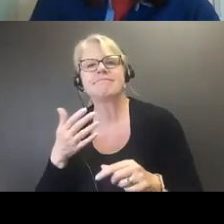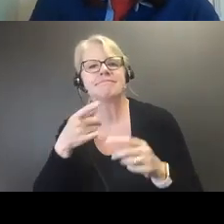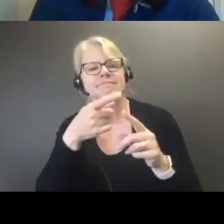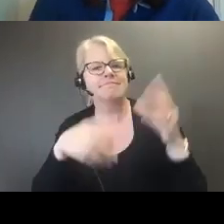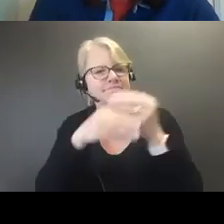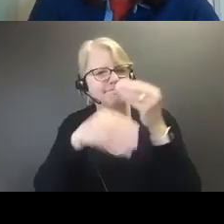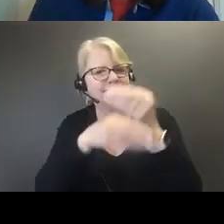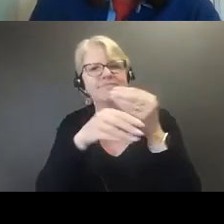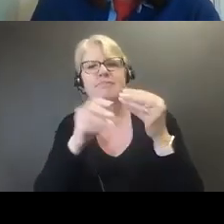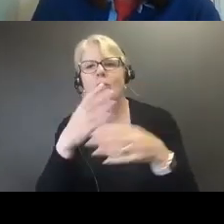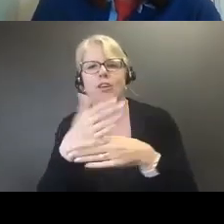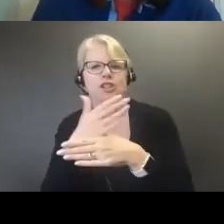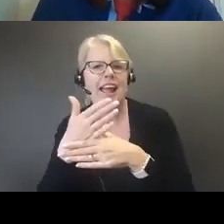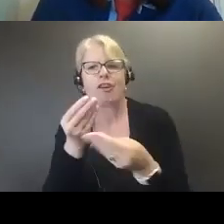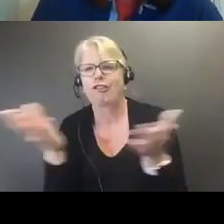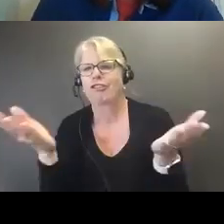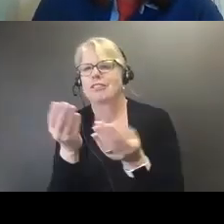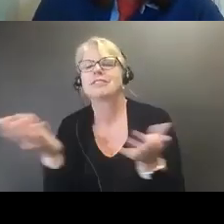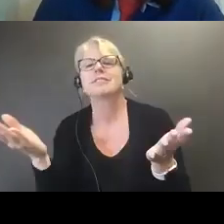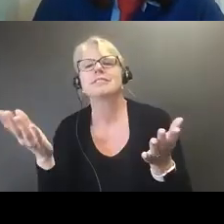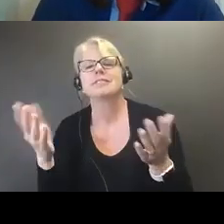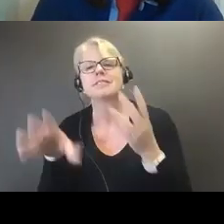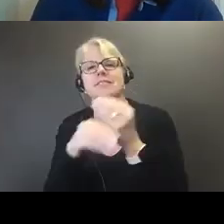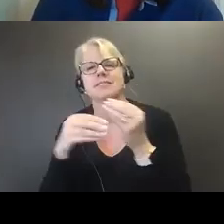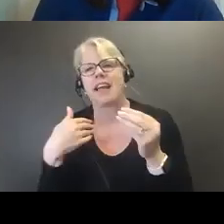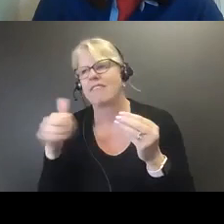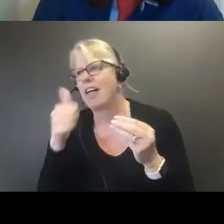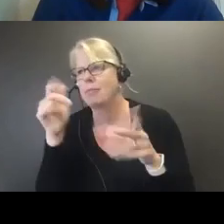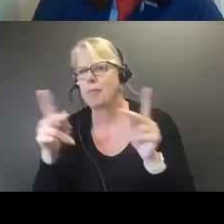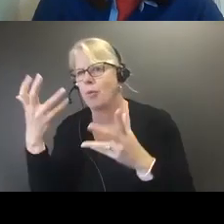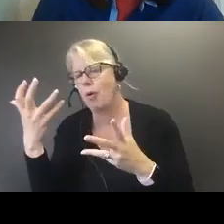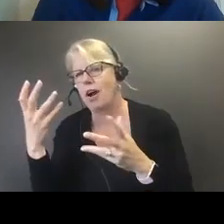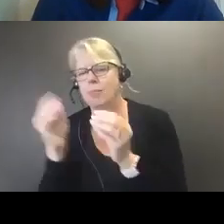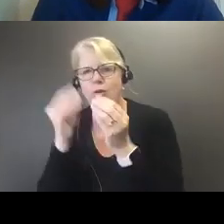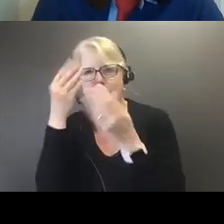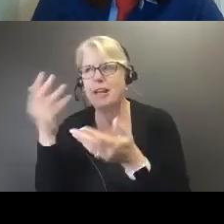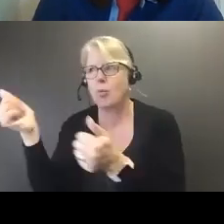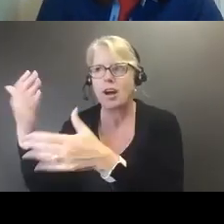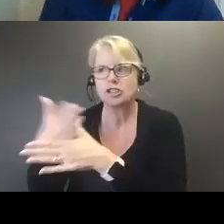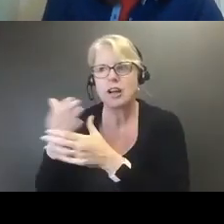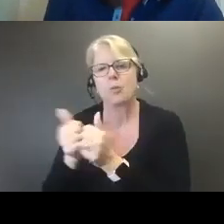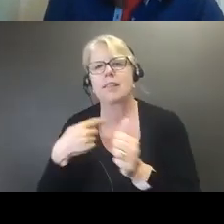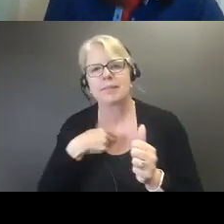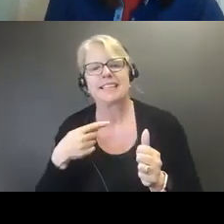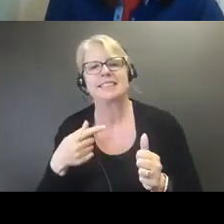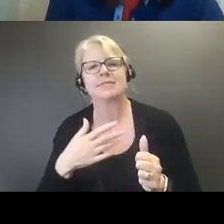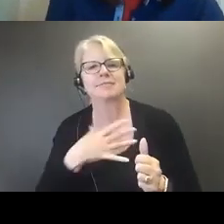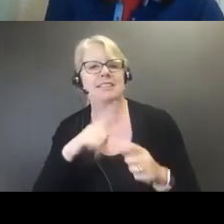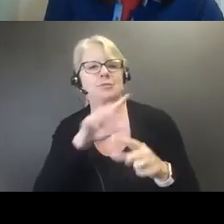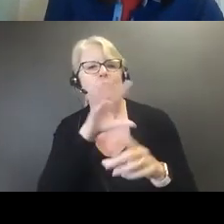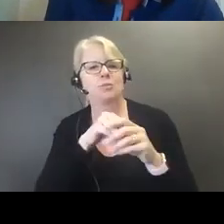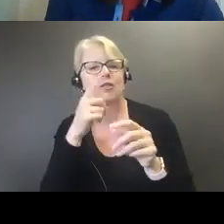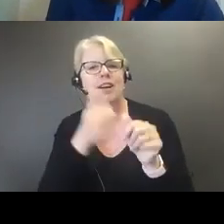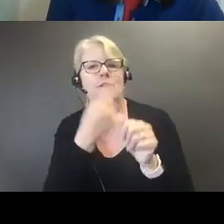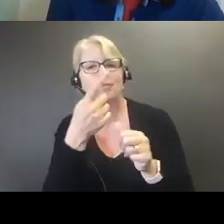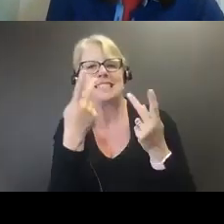or share resource lists that if anyone has any information they want to share with me. But I do like to include that for everyone